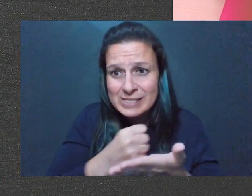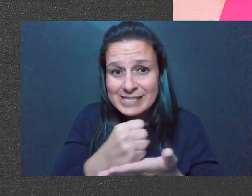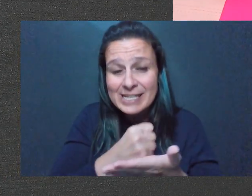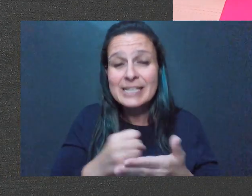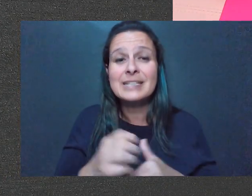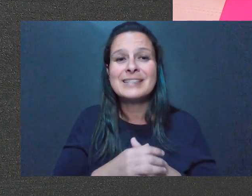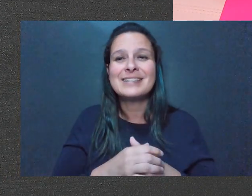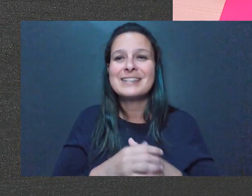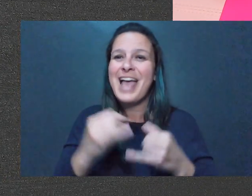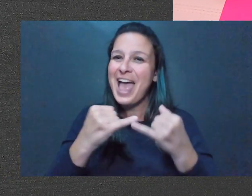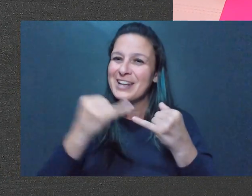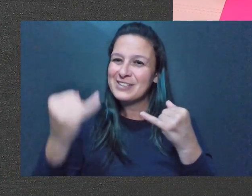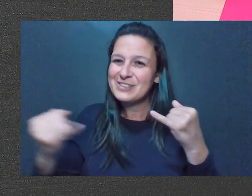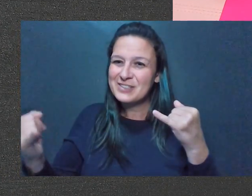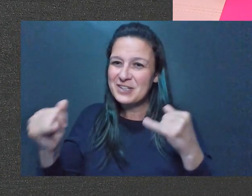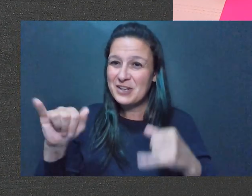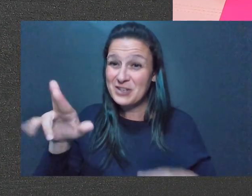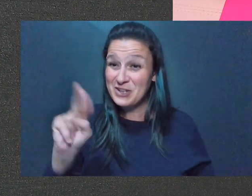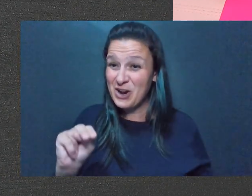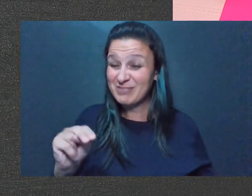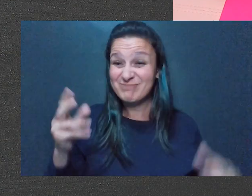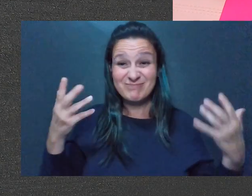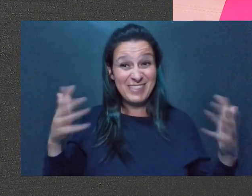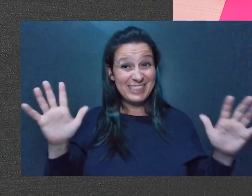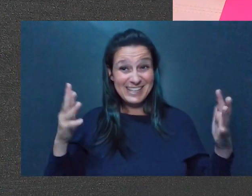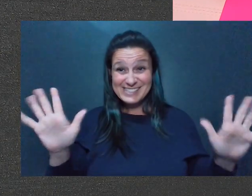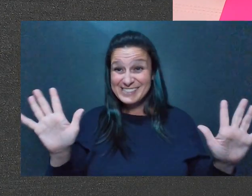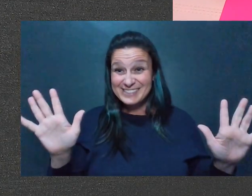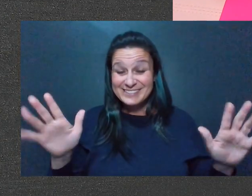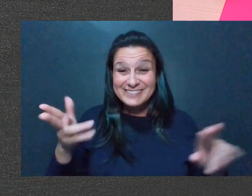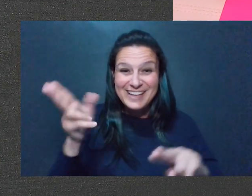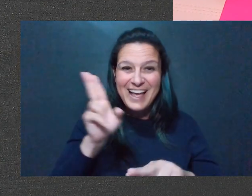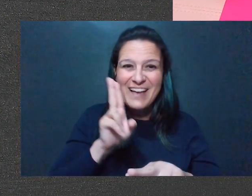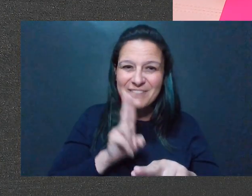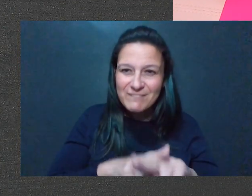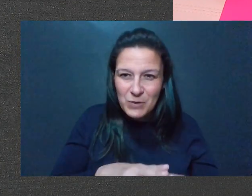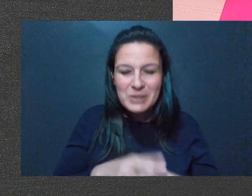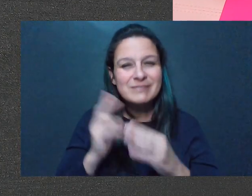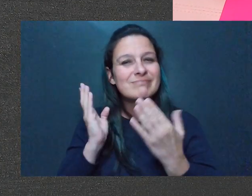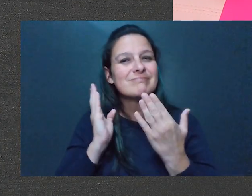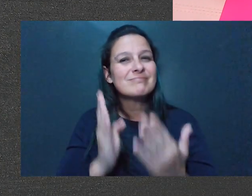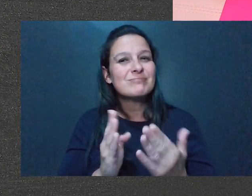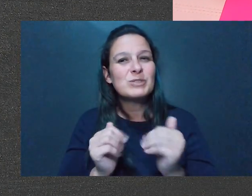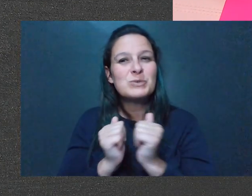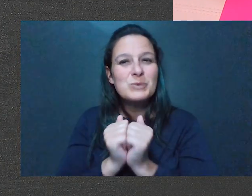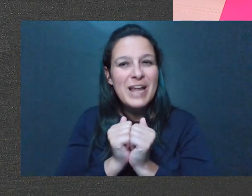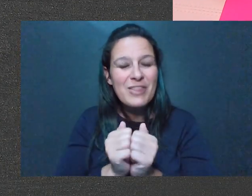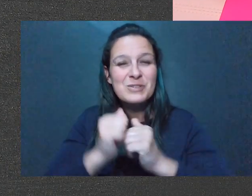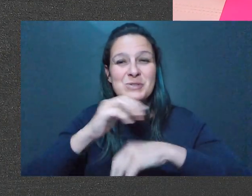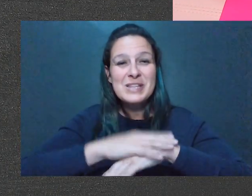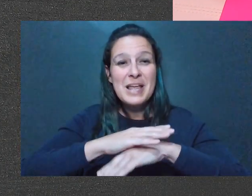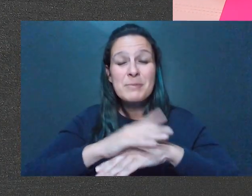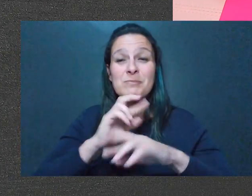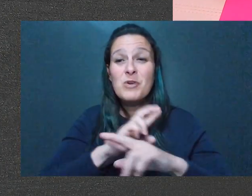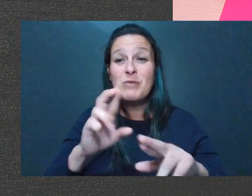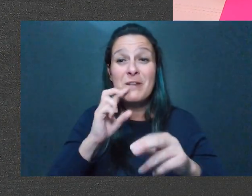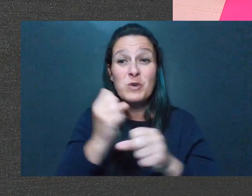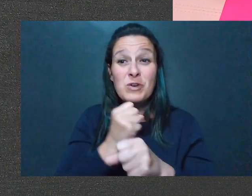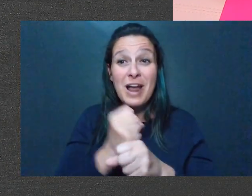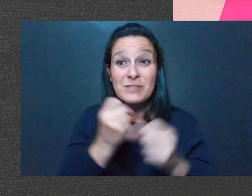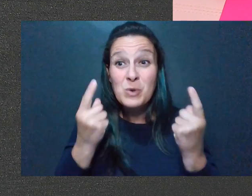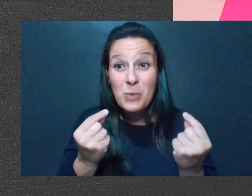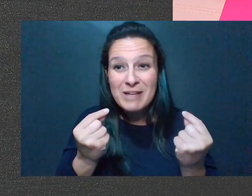and some yarn. That's it. And of course, which we always bring together to the table when we make crafts,